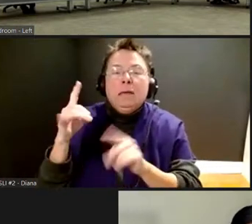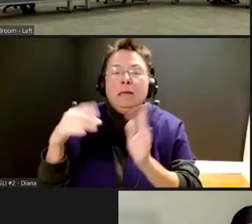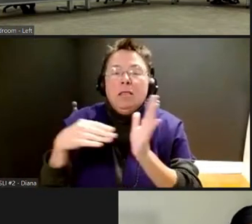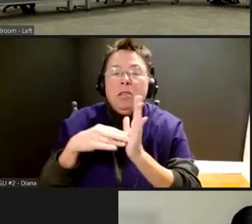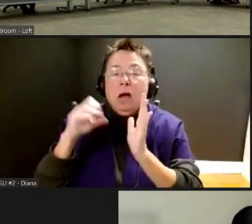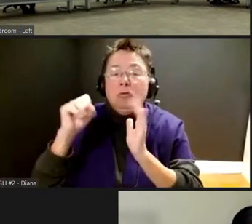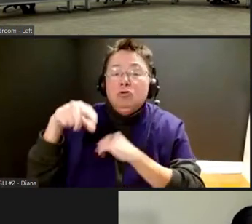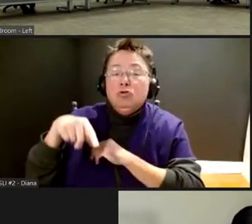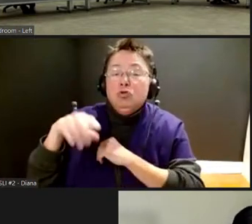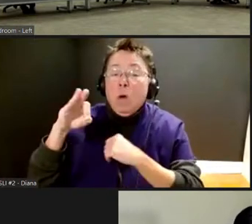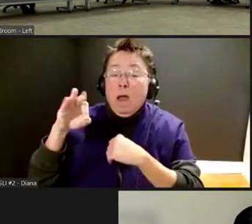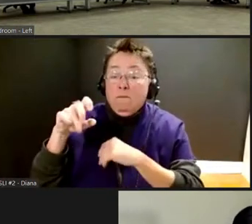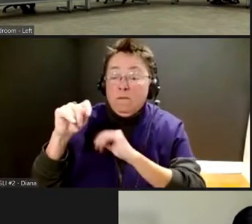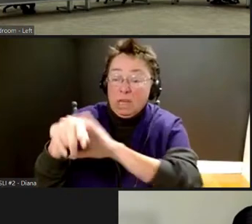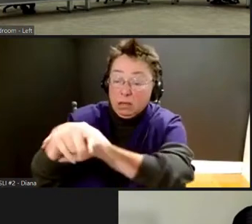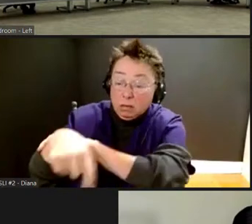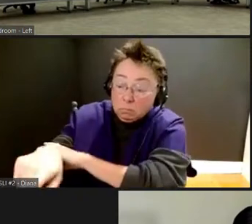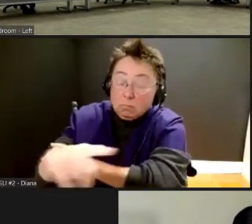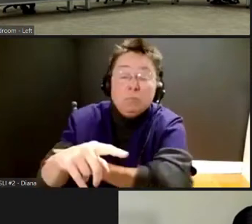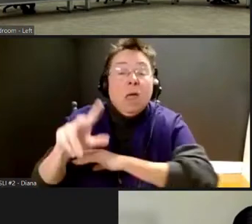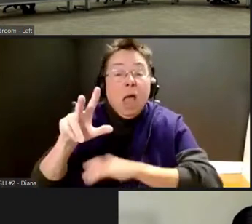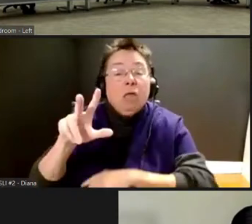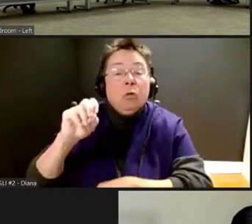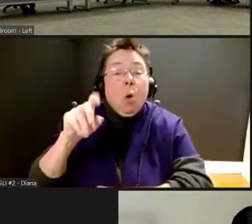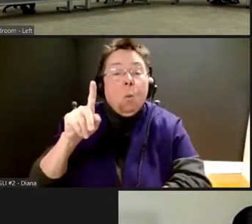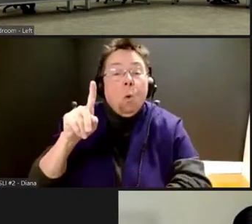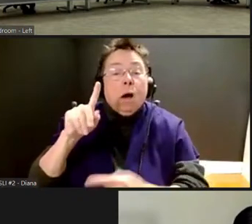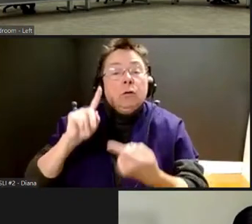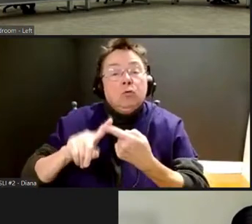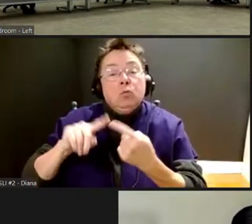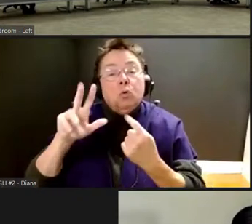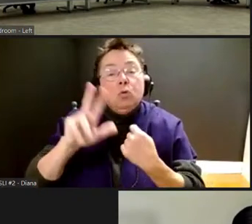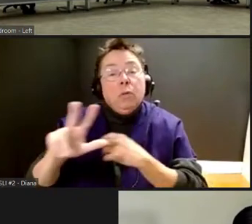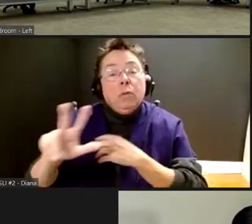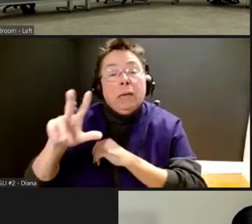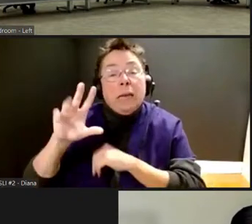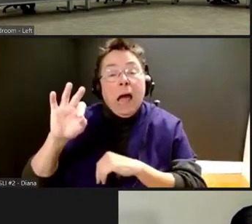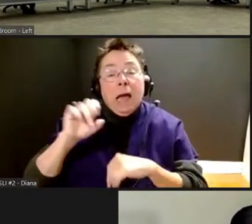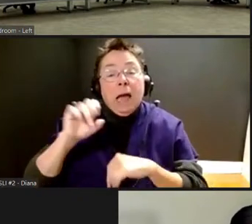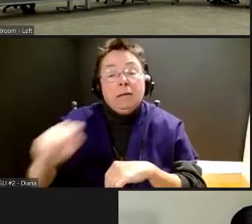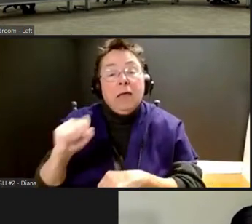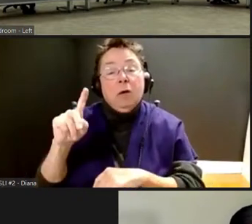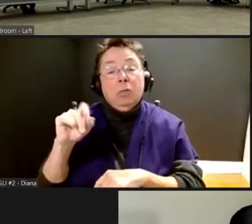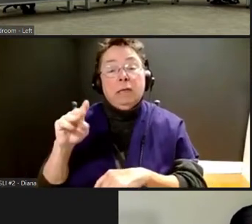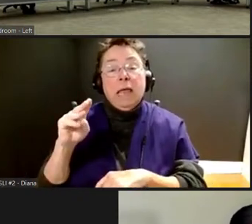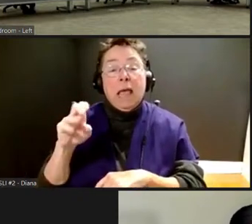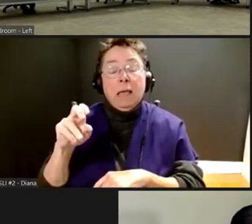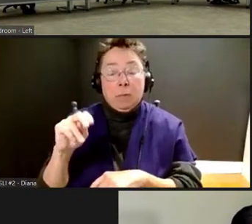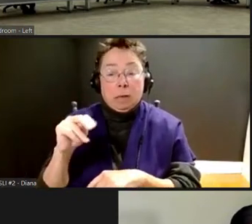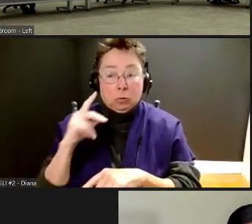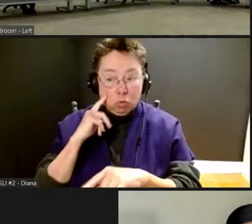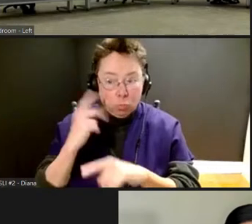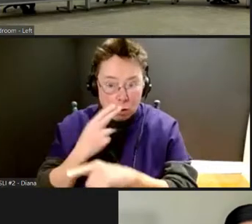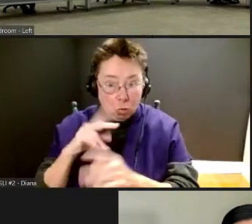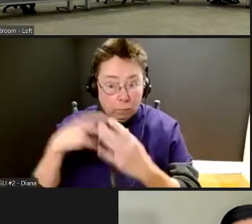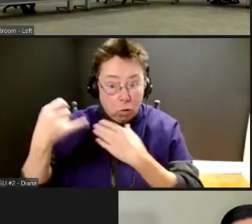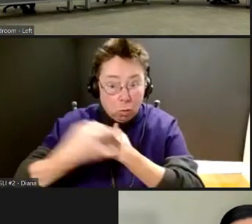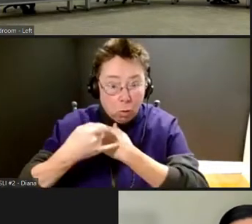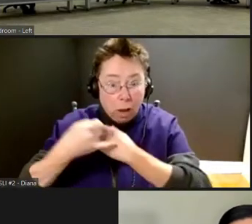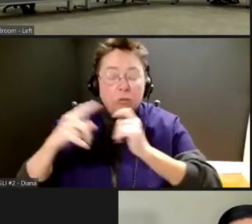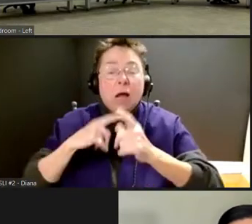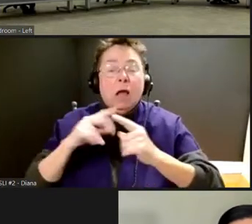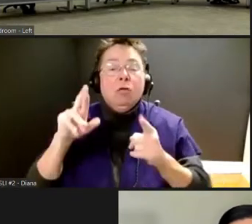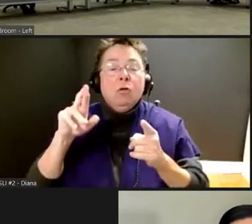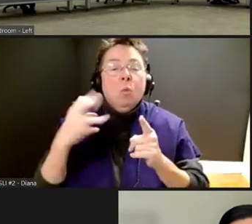feet of vacant property located at 301 to 339 South Damon in Chicago to be used for the project. Rush